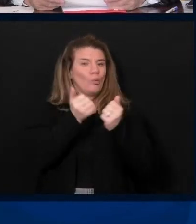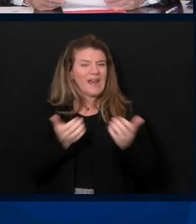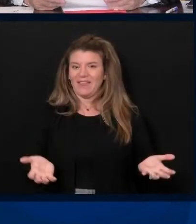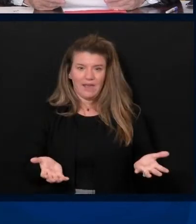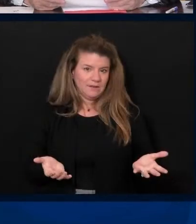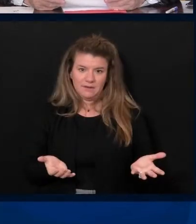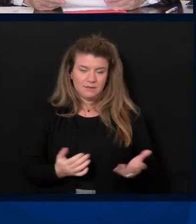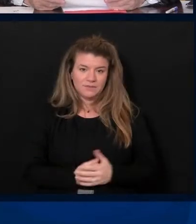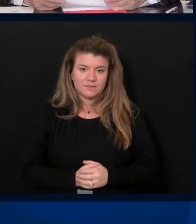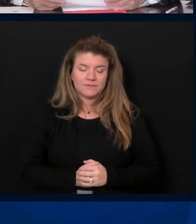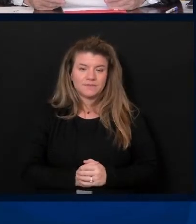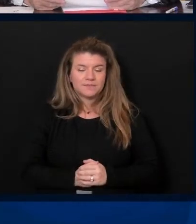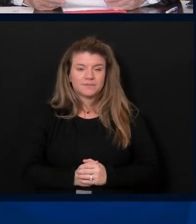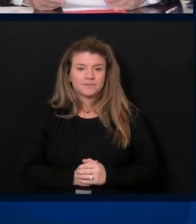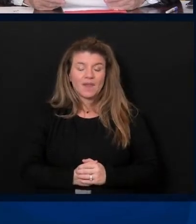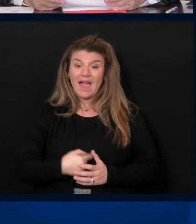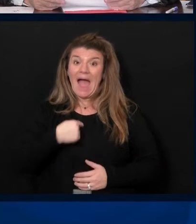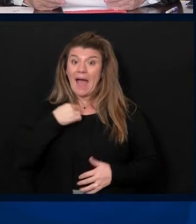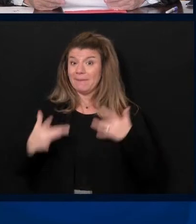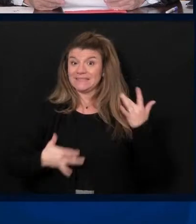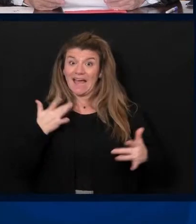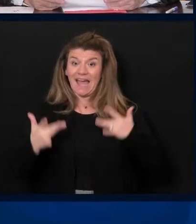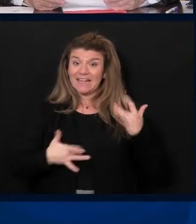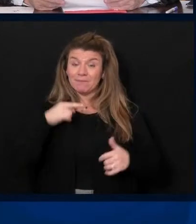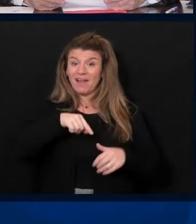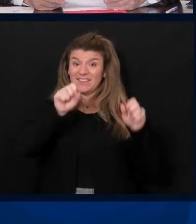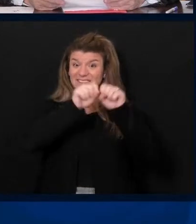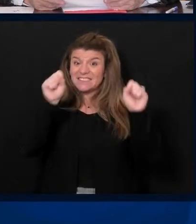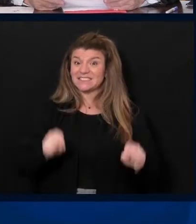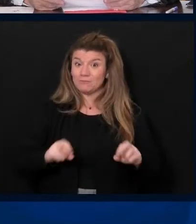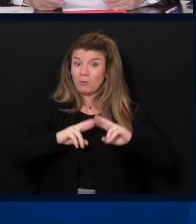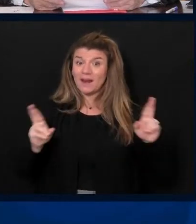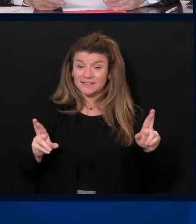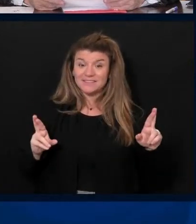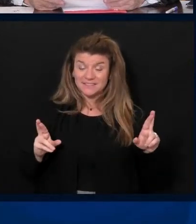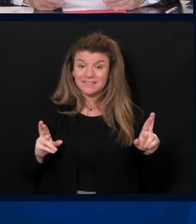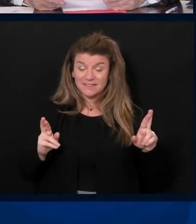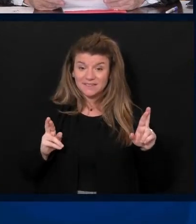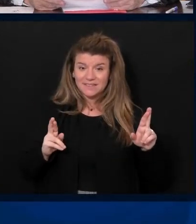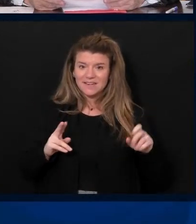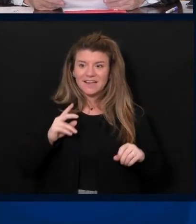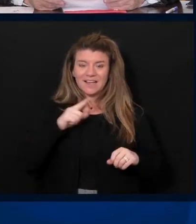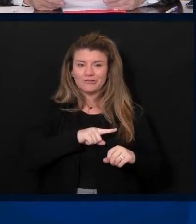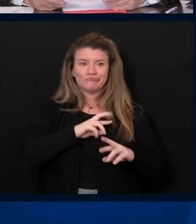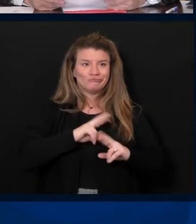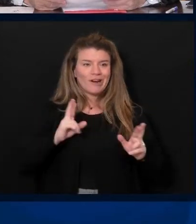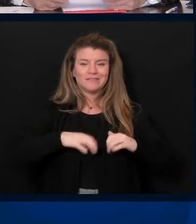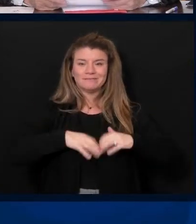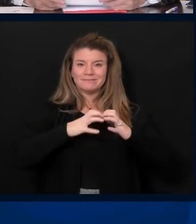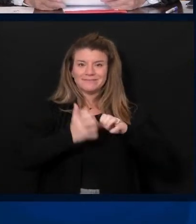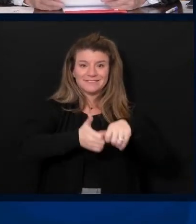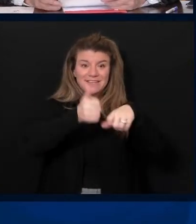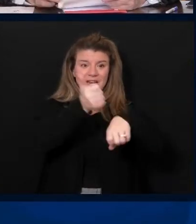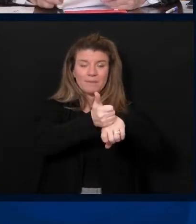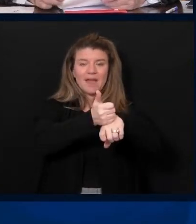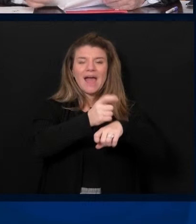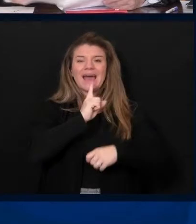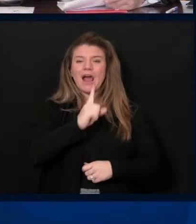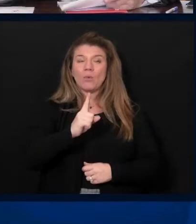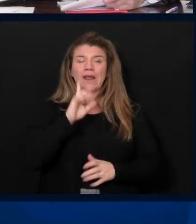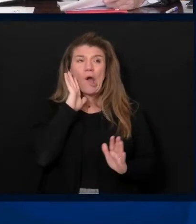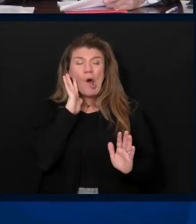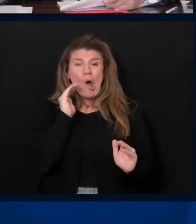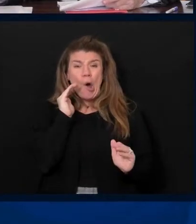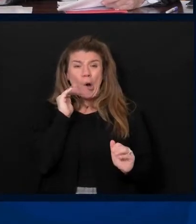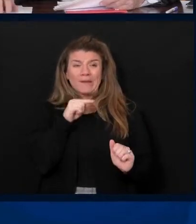that. I'm excited about this system in place, or going in place, and I truly hope that this is going to